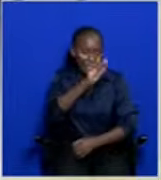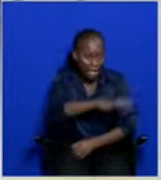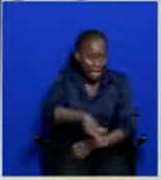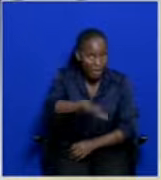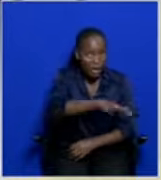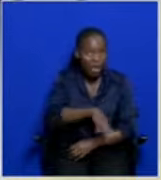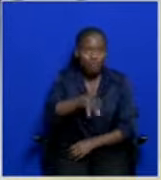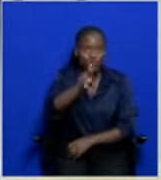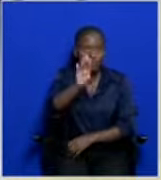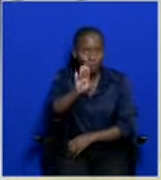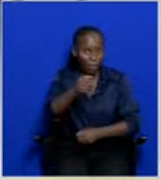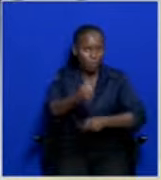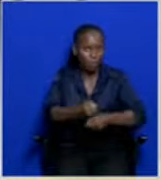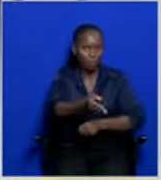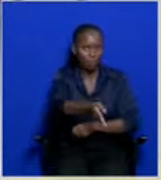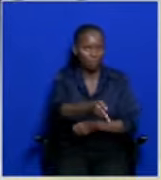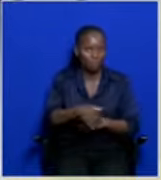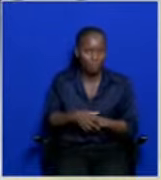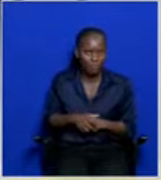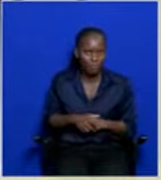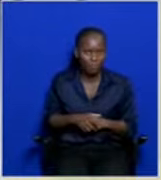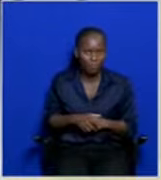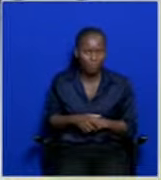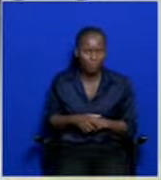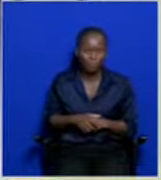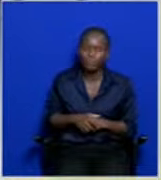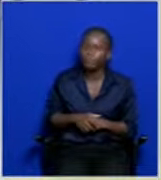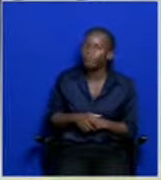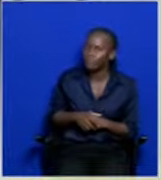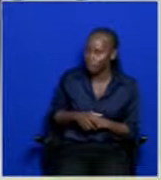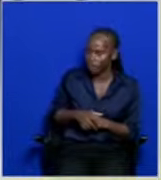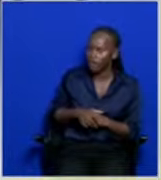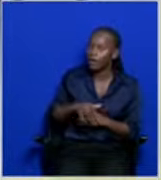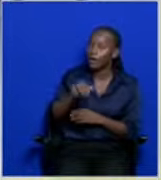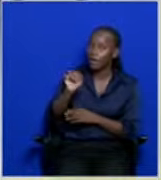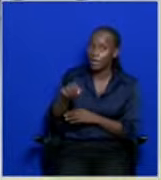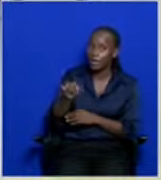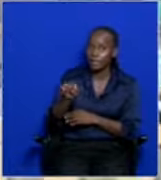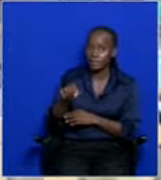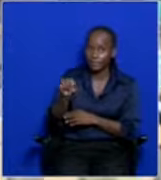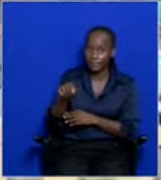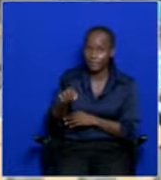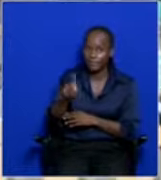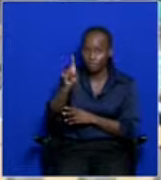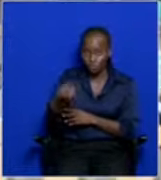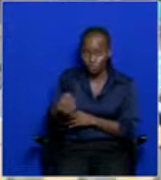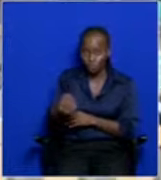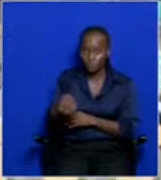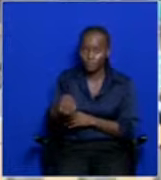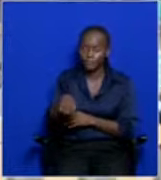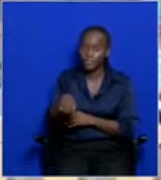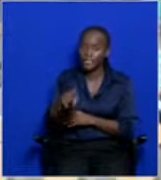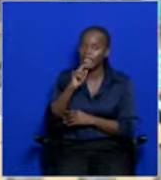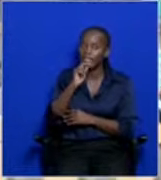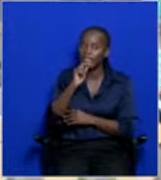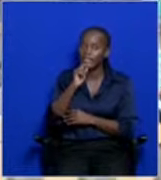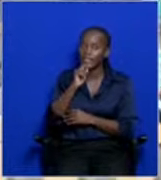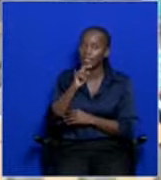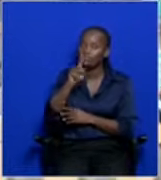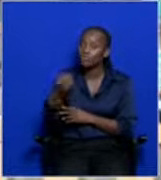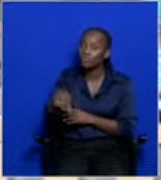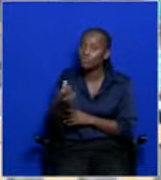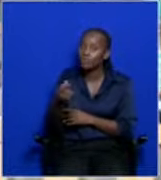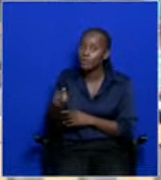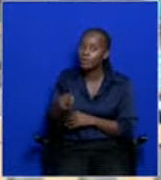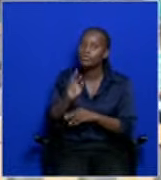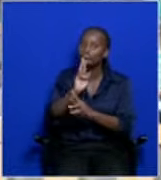correct? Yeah, you are correct. If it was an official duties, indeed, they will have reported to JMPD.